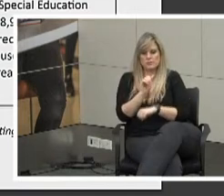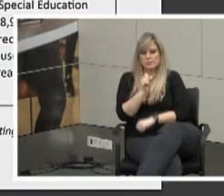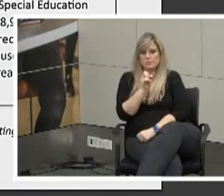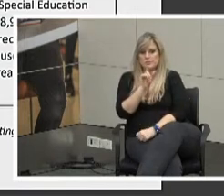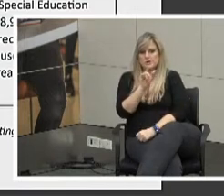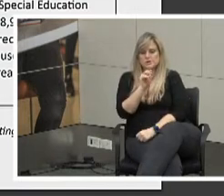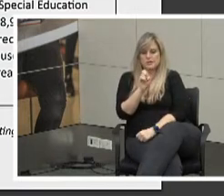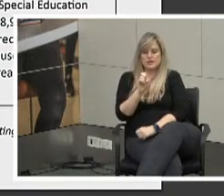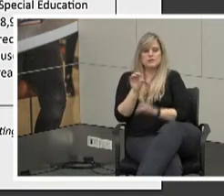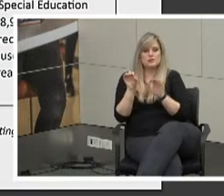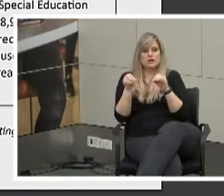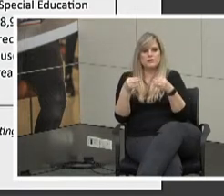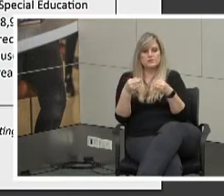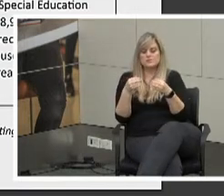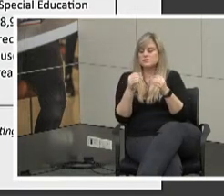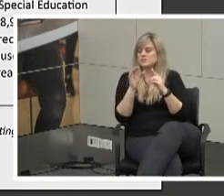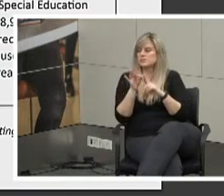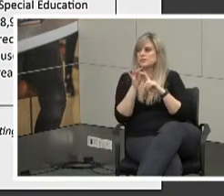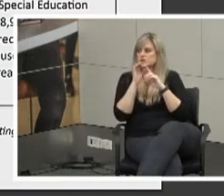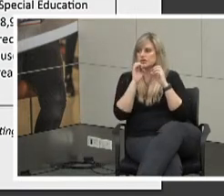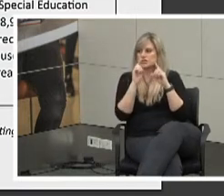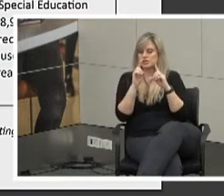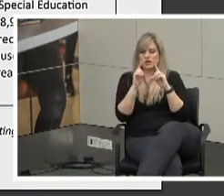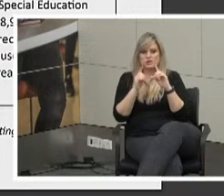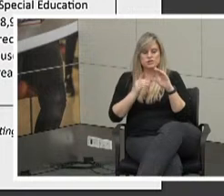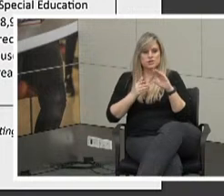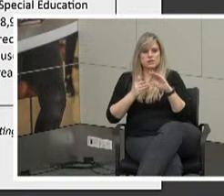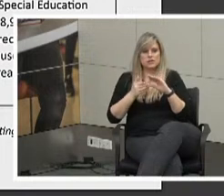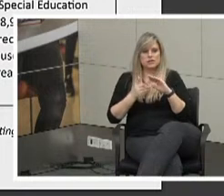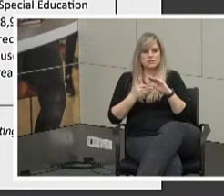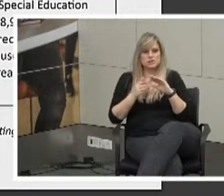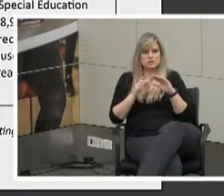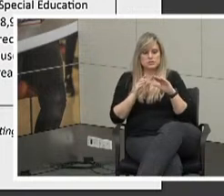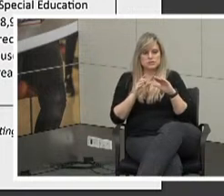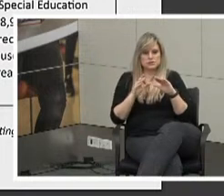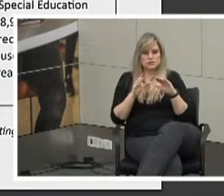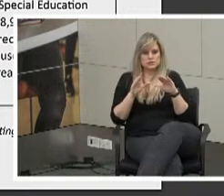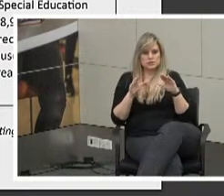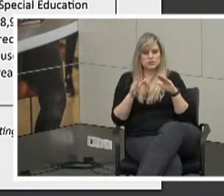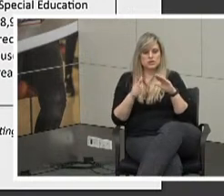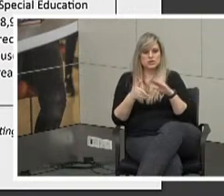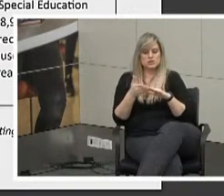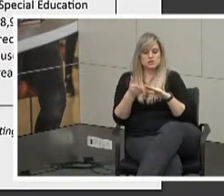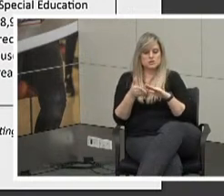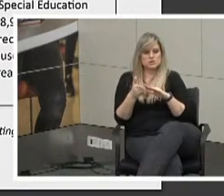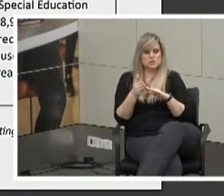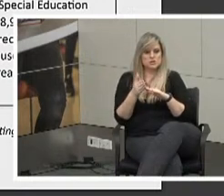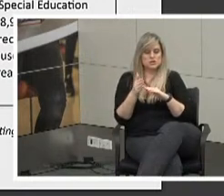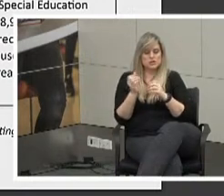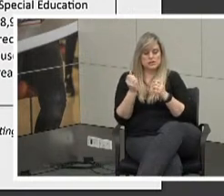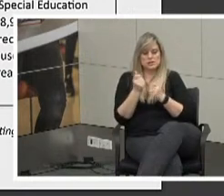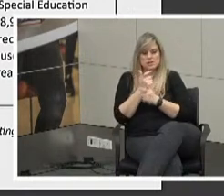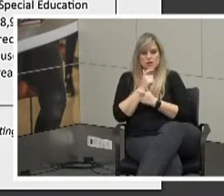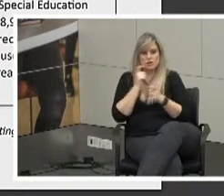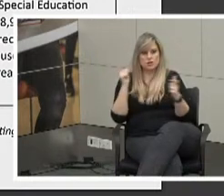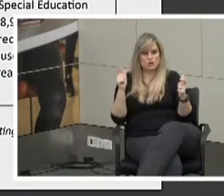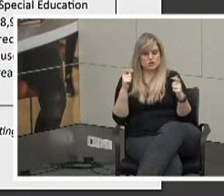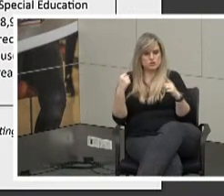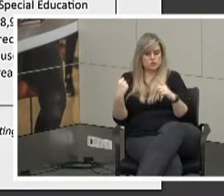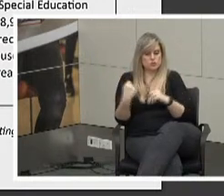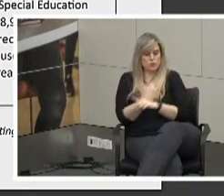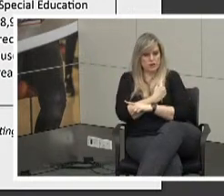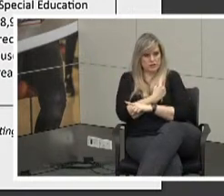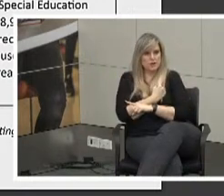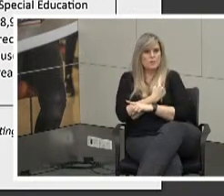office of Special Education team conducted the largest randomized folder review across the district this is the